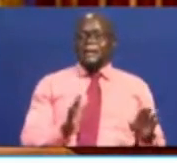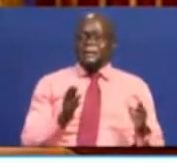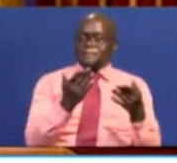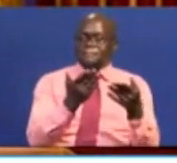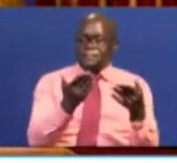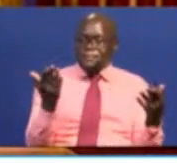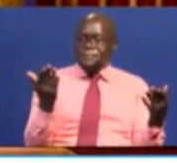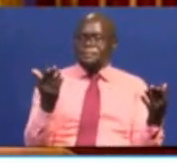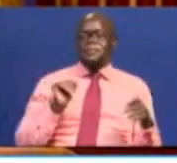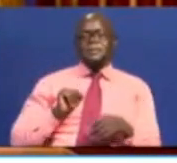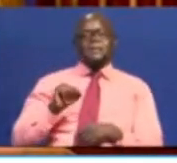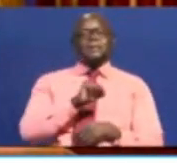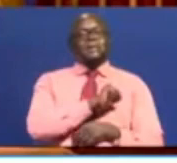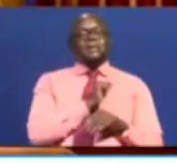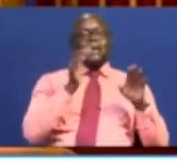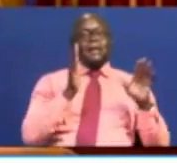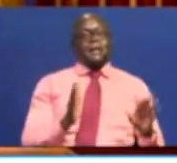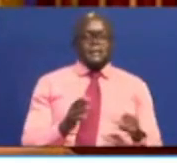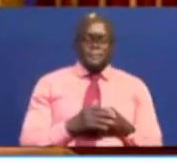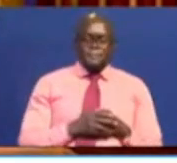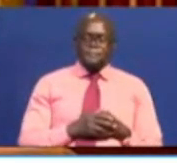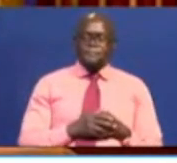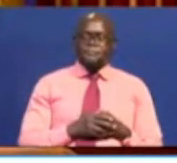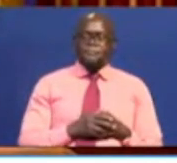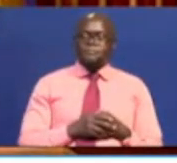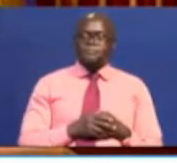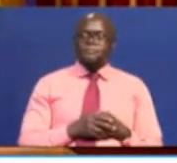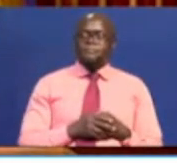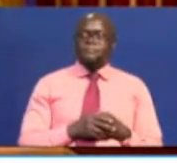senators, senators.